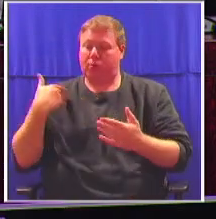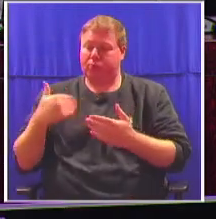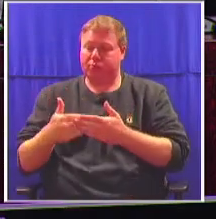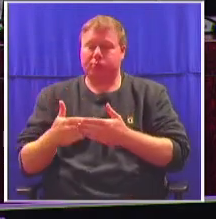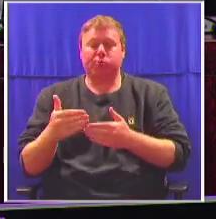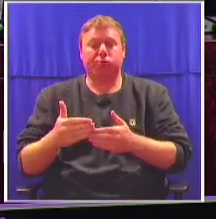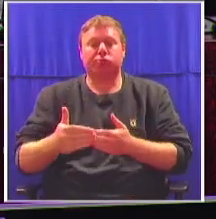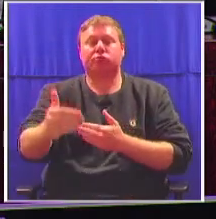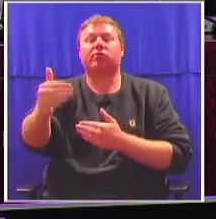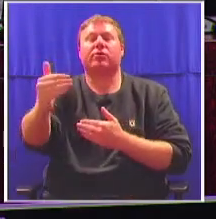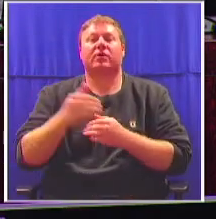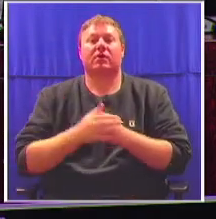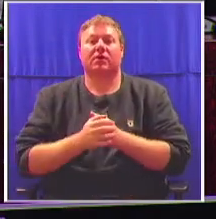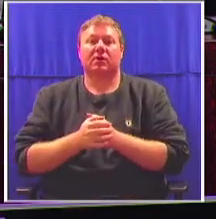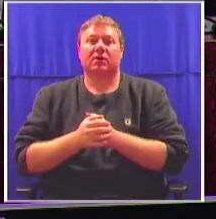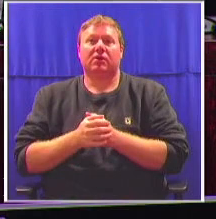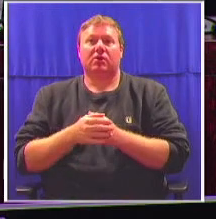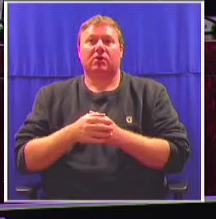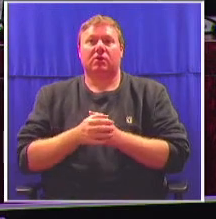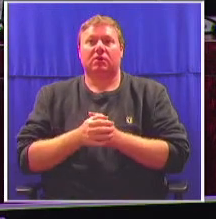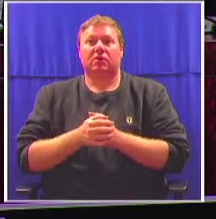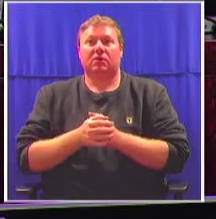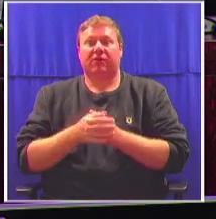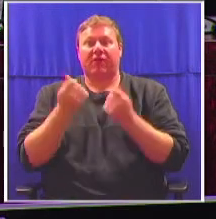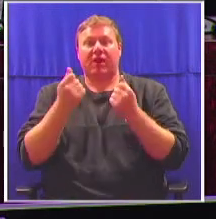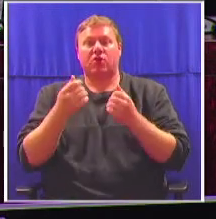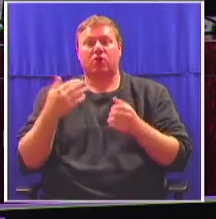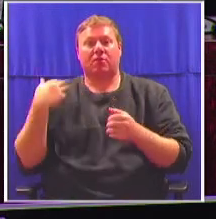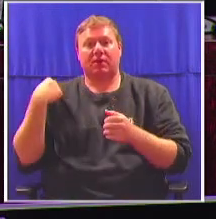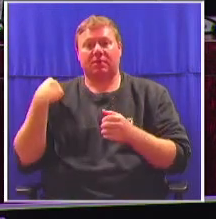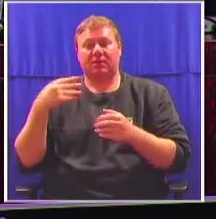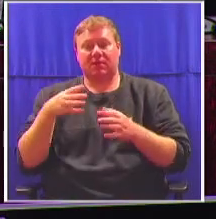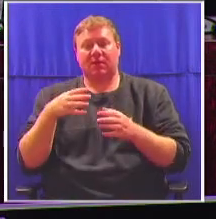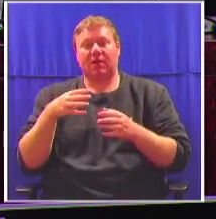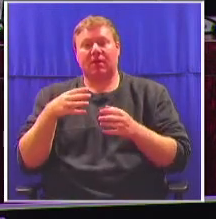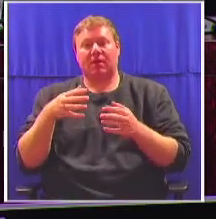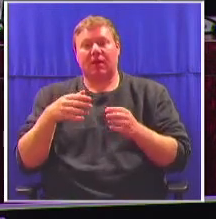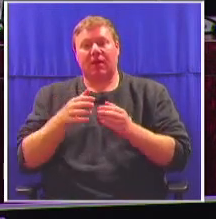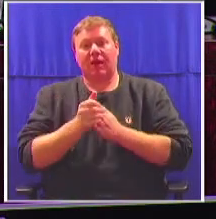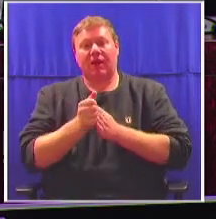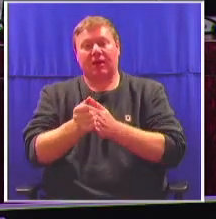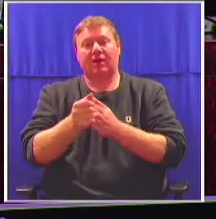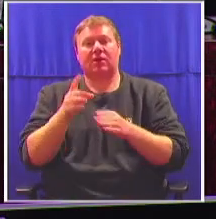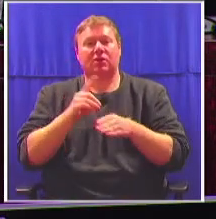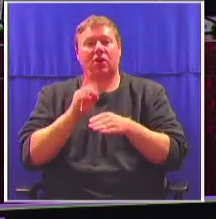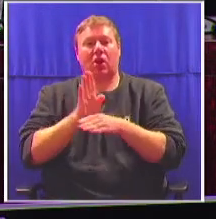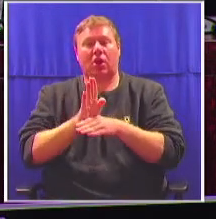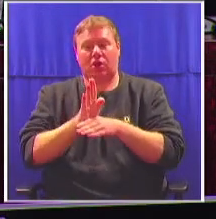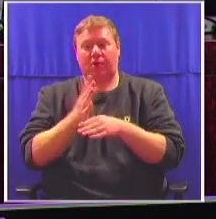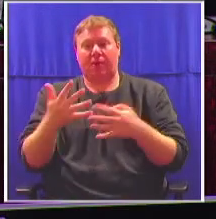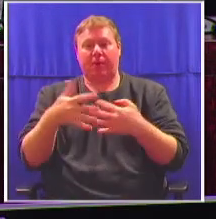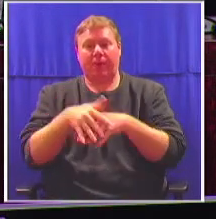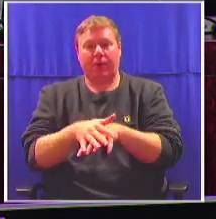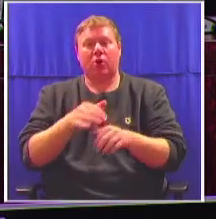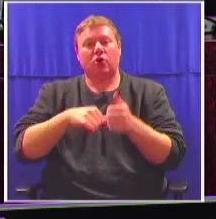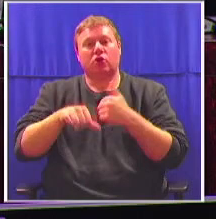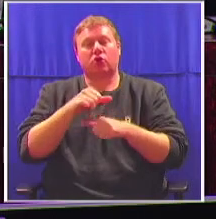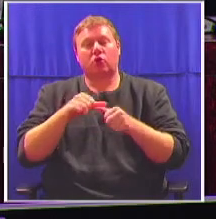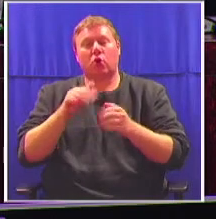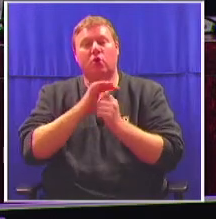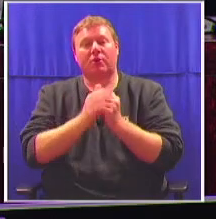lead the development of an integrated database to enhance delivery of social